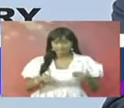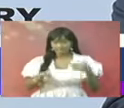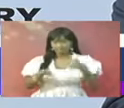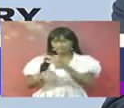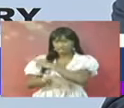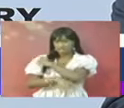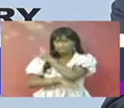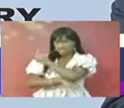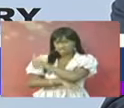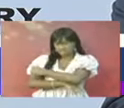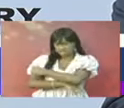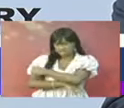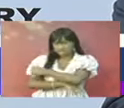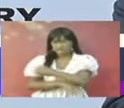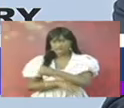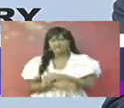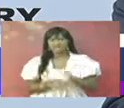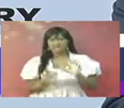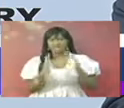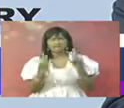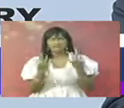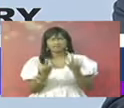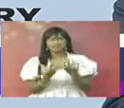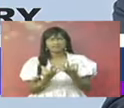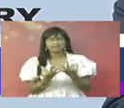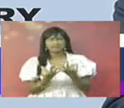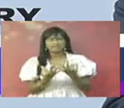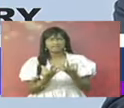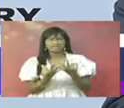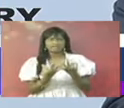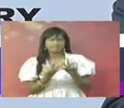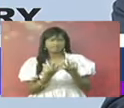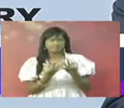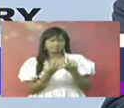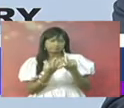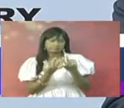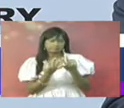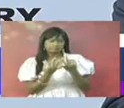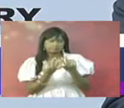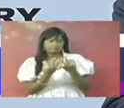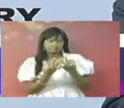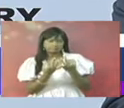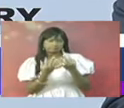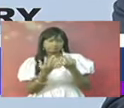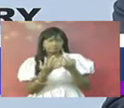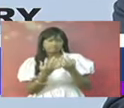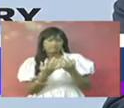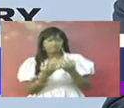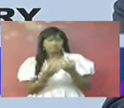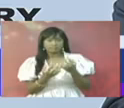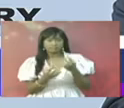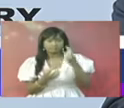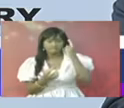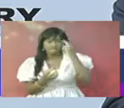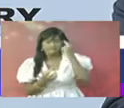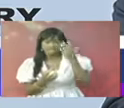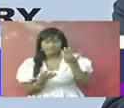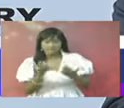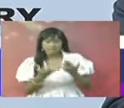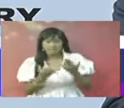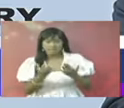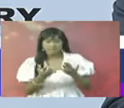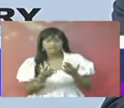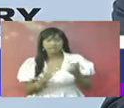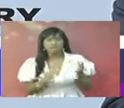by way of families thinking that they are grieved in some way because of whether they contracted in the institution or for some